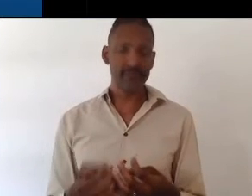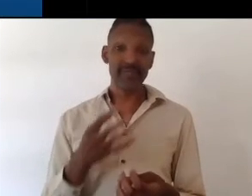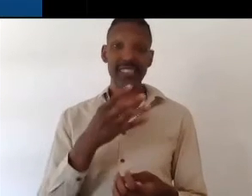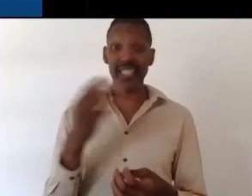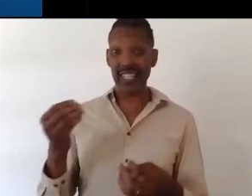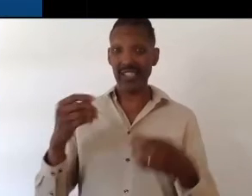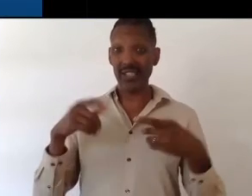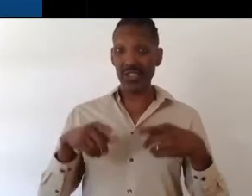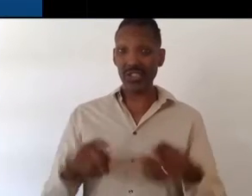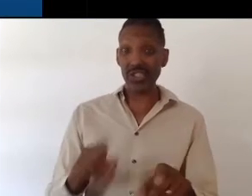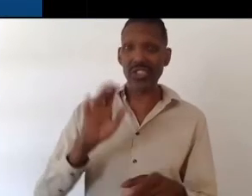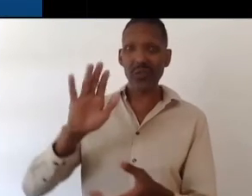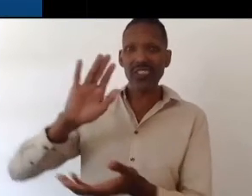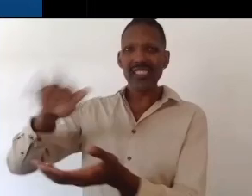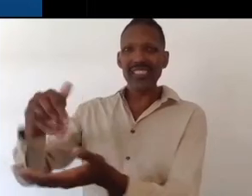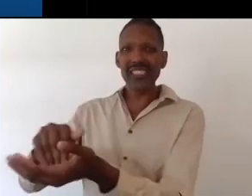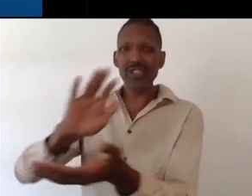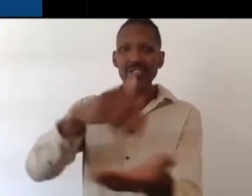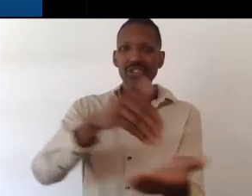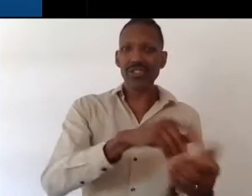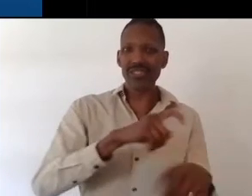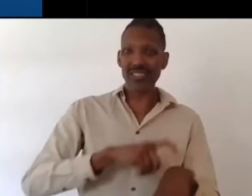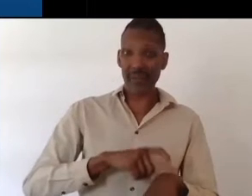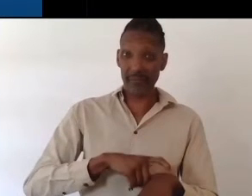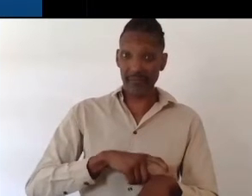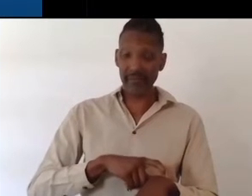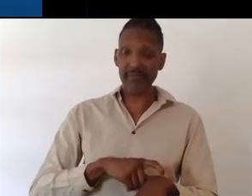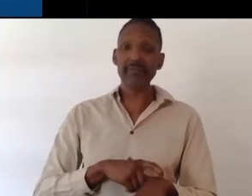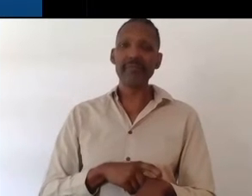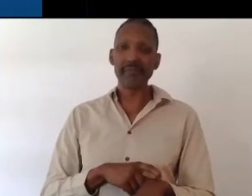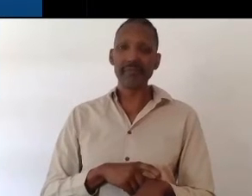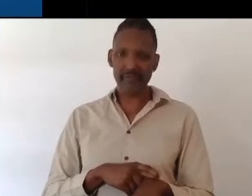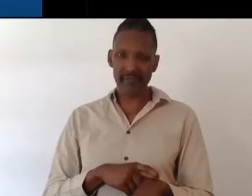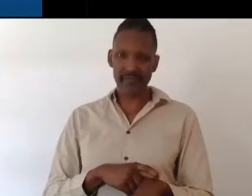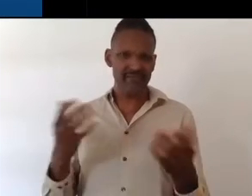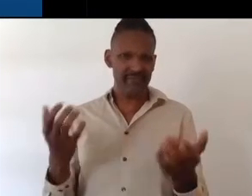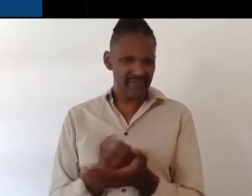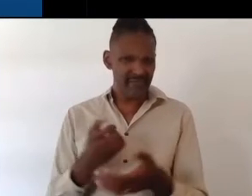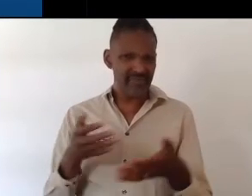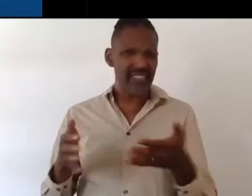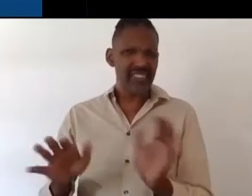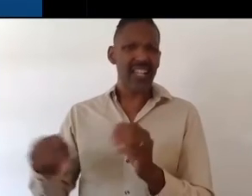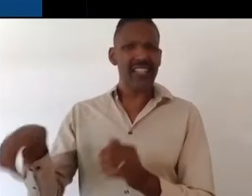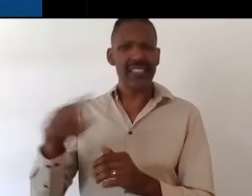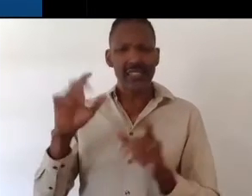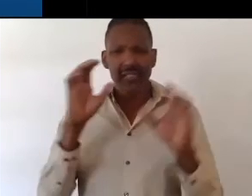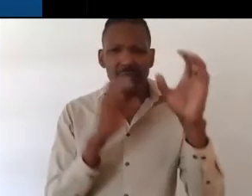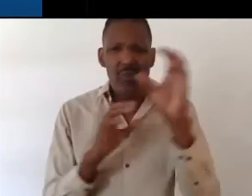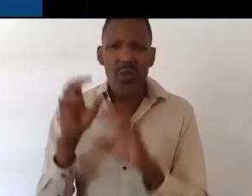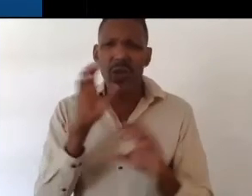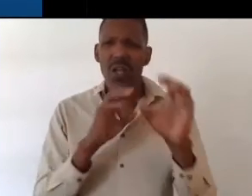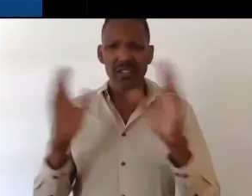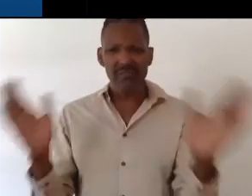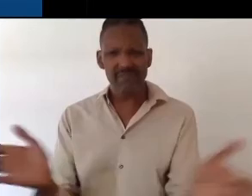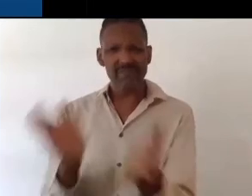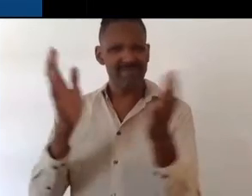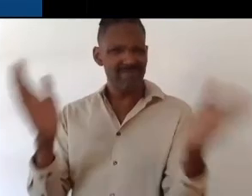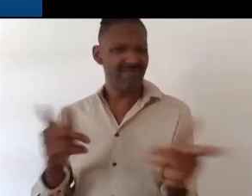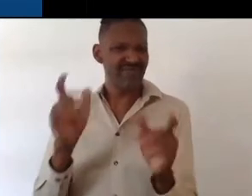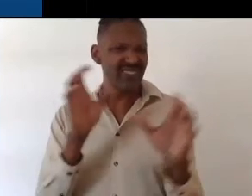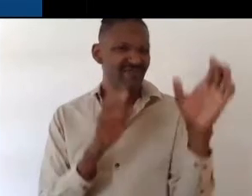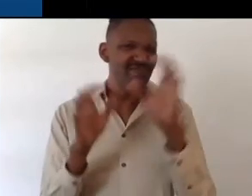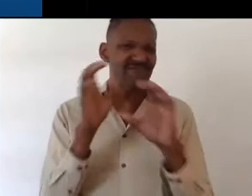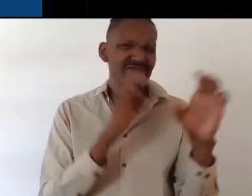intentionally planning the environment, you want to really have enough physical space where children could lay on the floor, they can